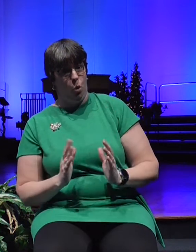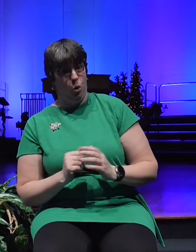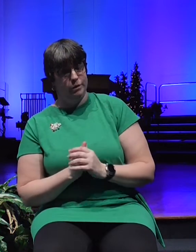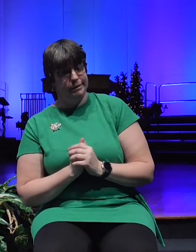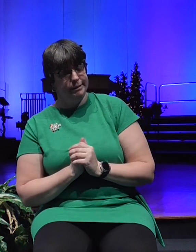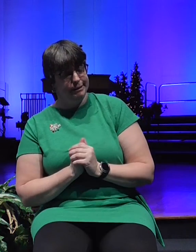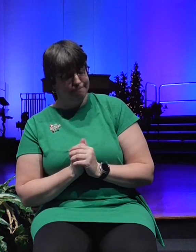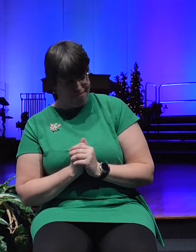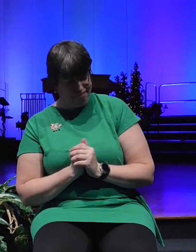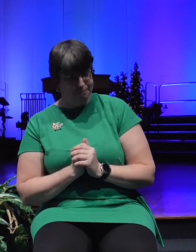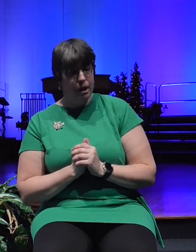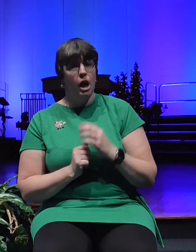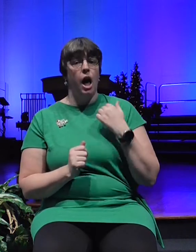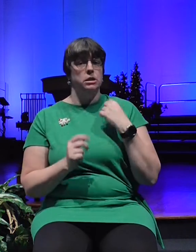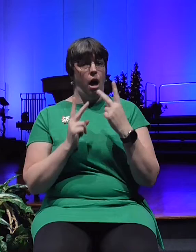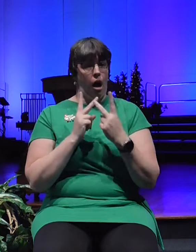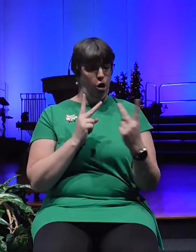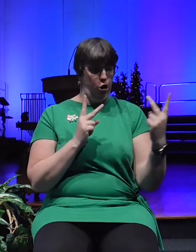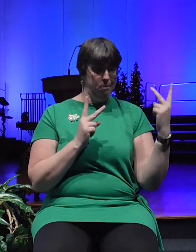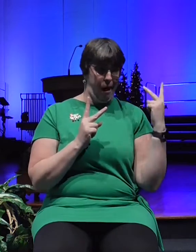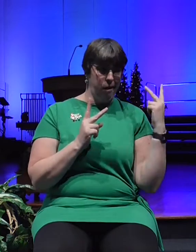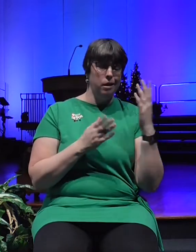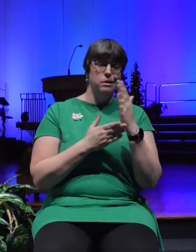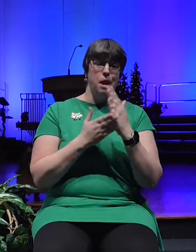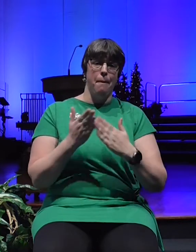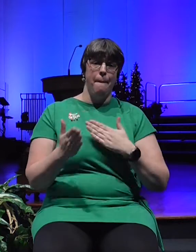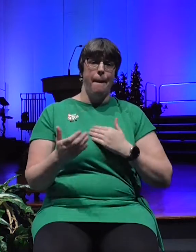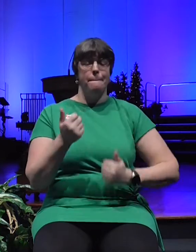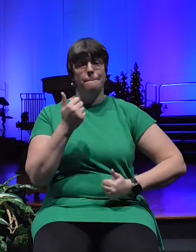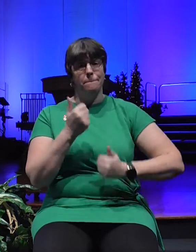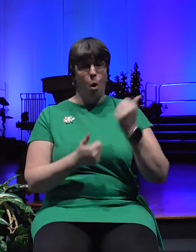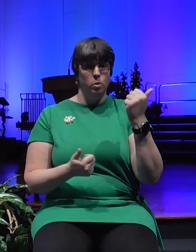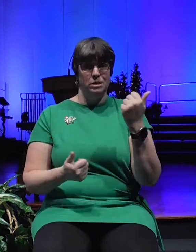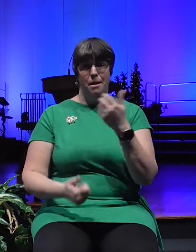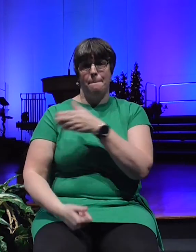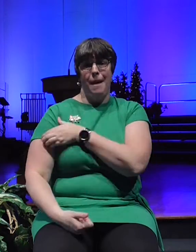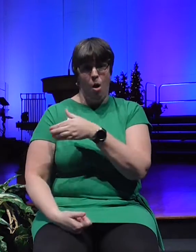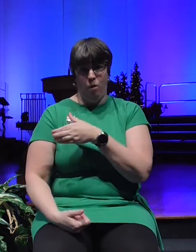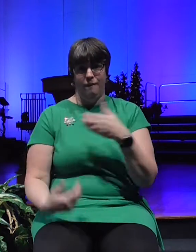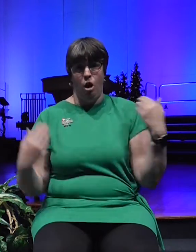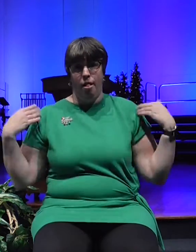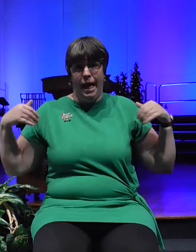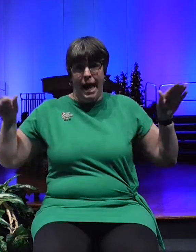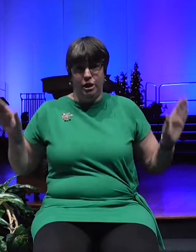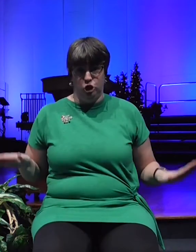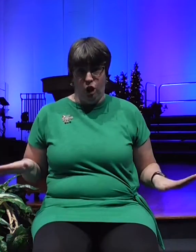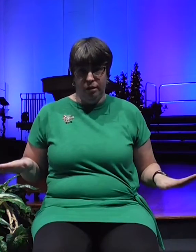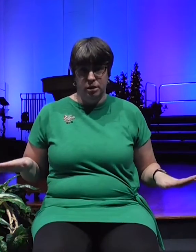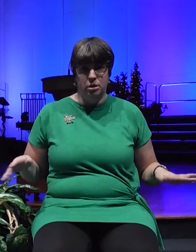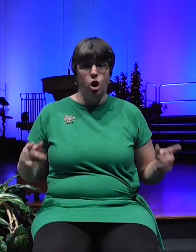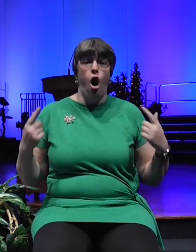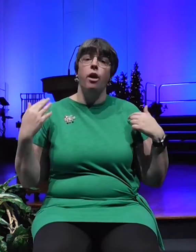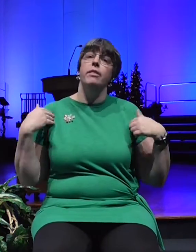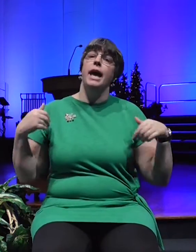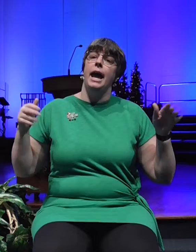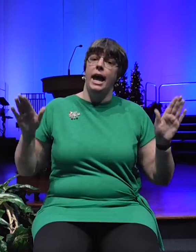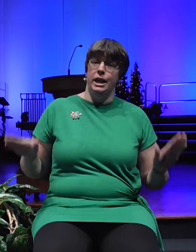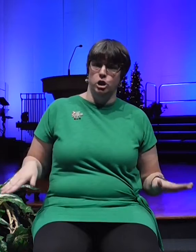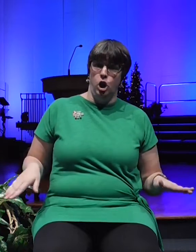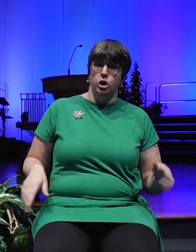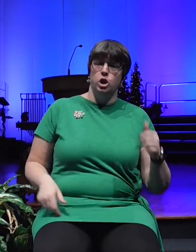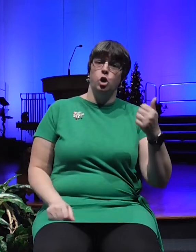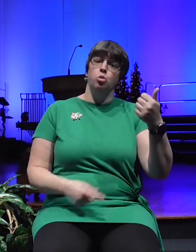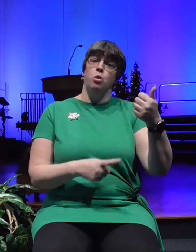As I look back on my life, some of my most powerful angels were the angels who rejected